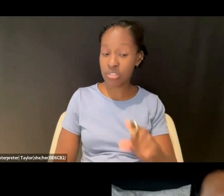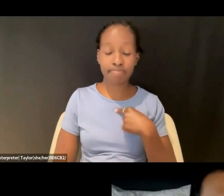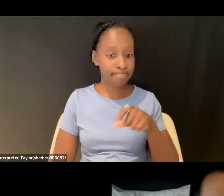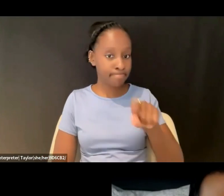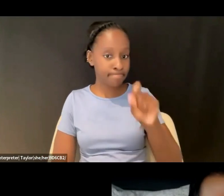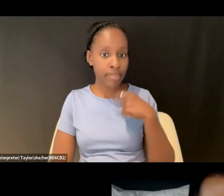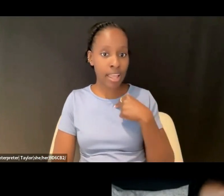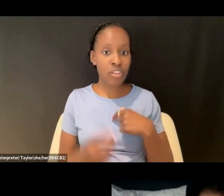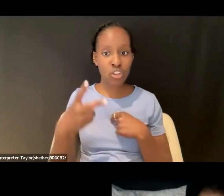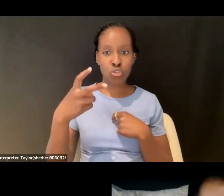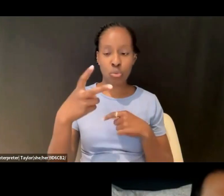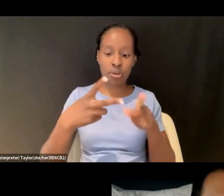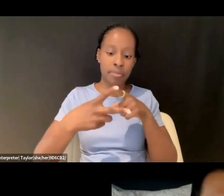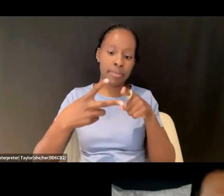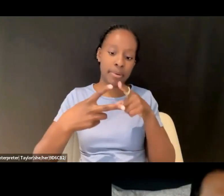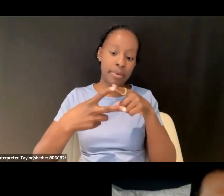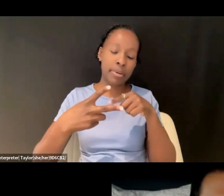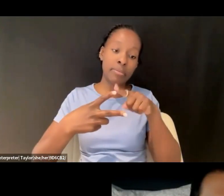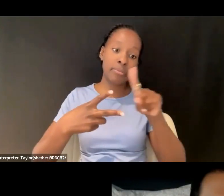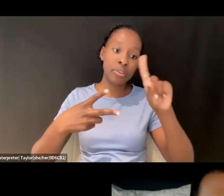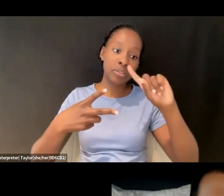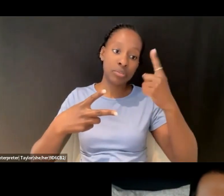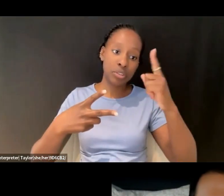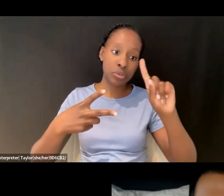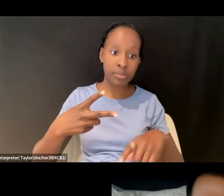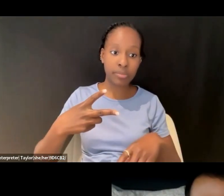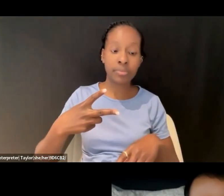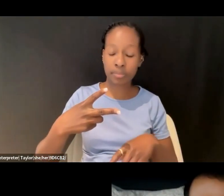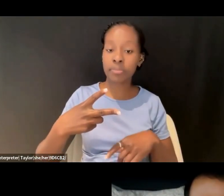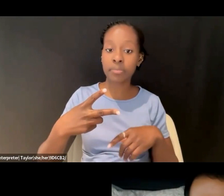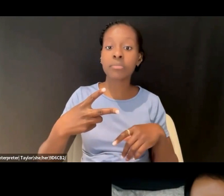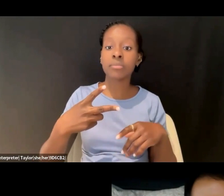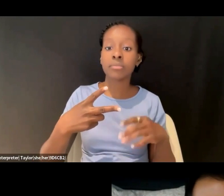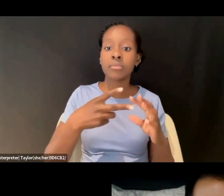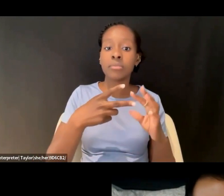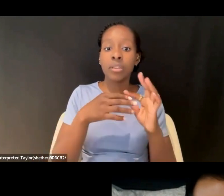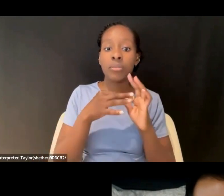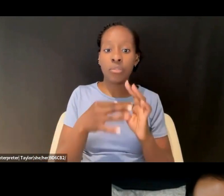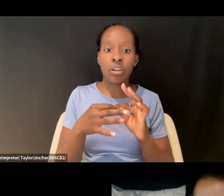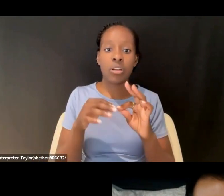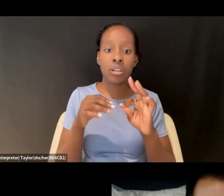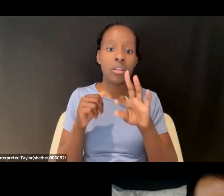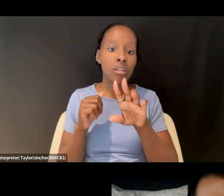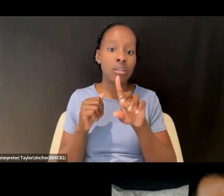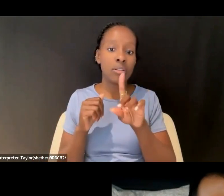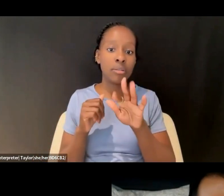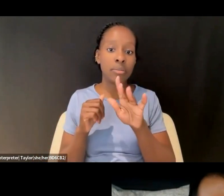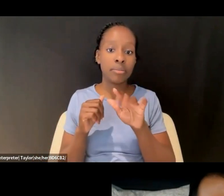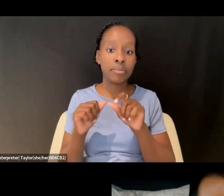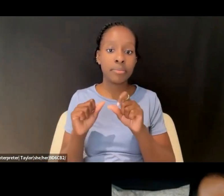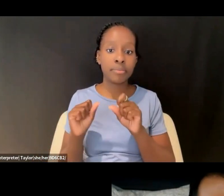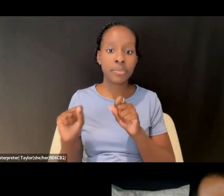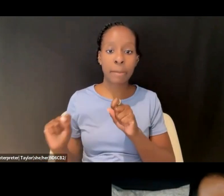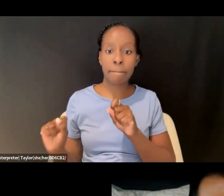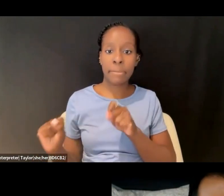more questions. Sorry. First question, again, it's regarding the subject of the potential abstracts.